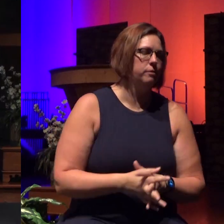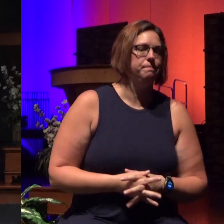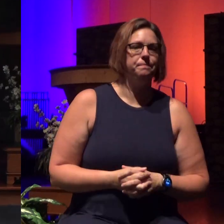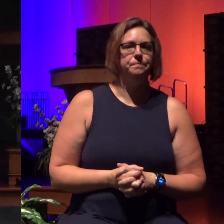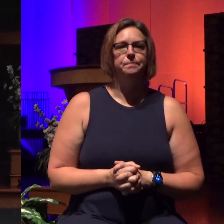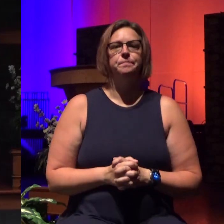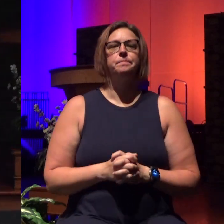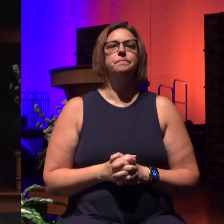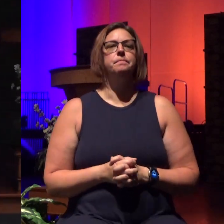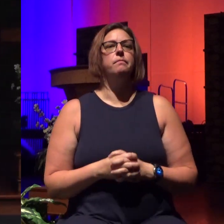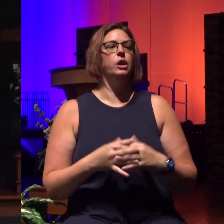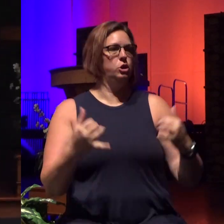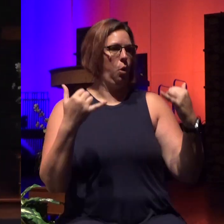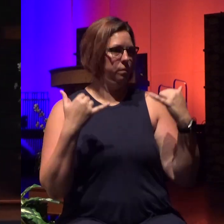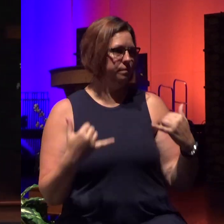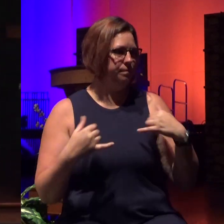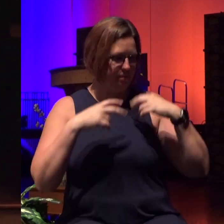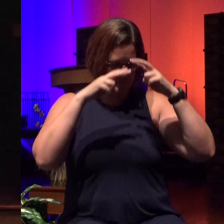go within now,